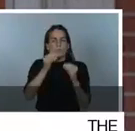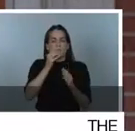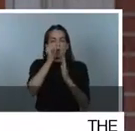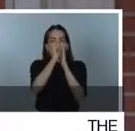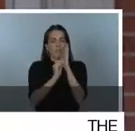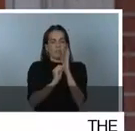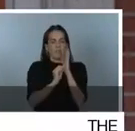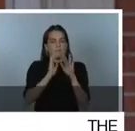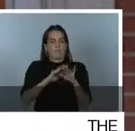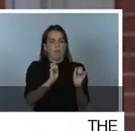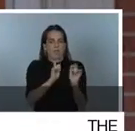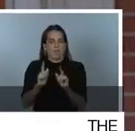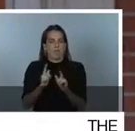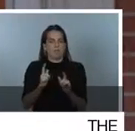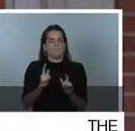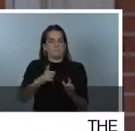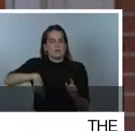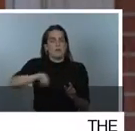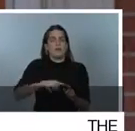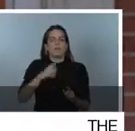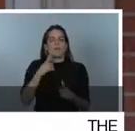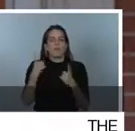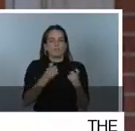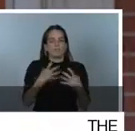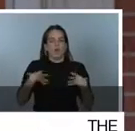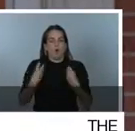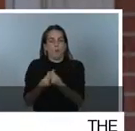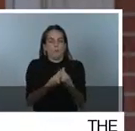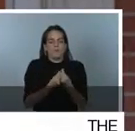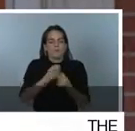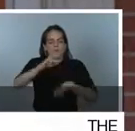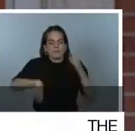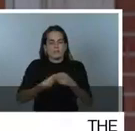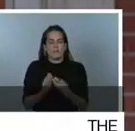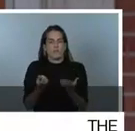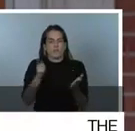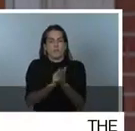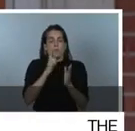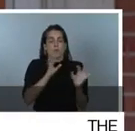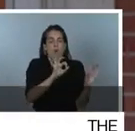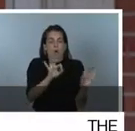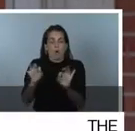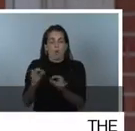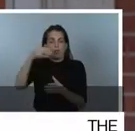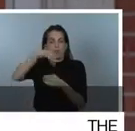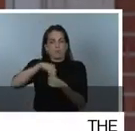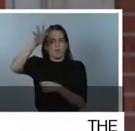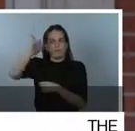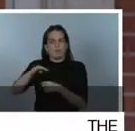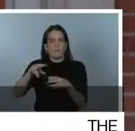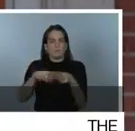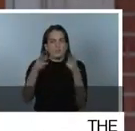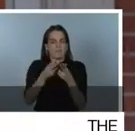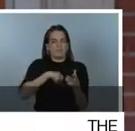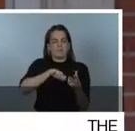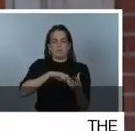try to open up a pathway towards negotiation again. But it's not going to be easy. And actually, just before the break, we were talking